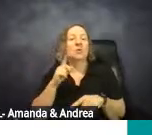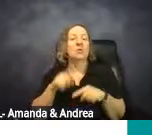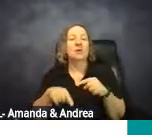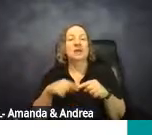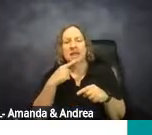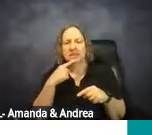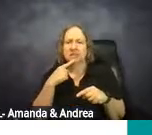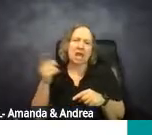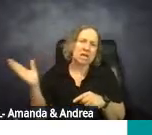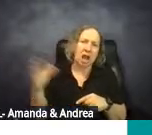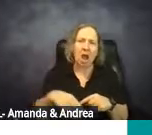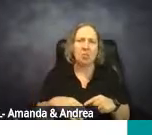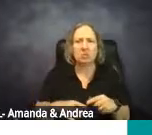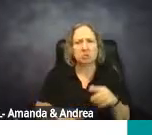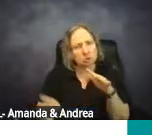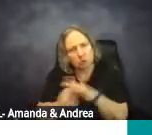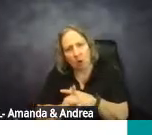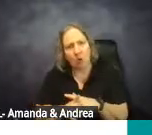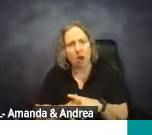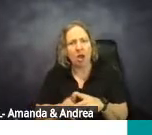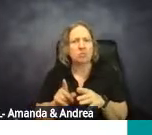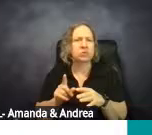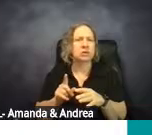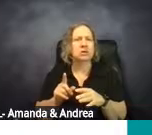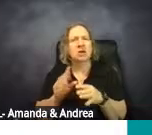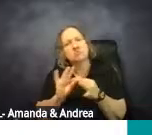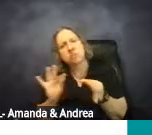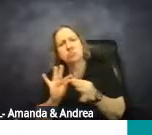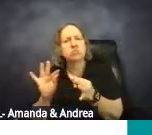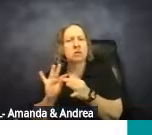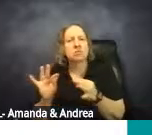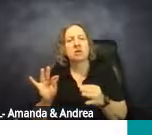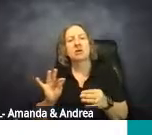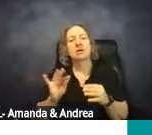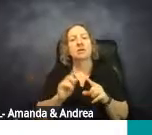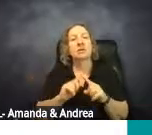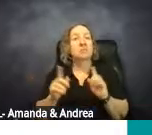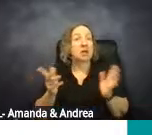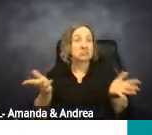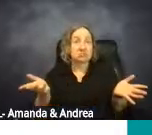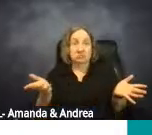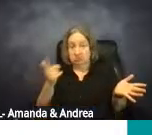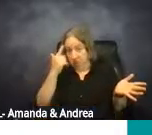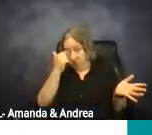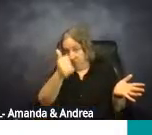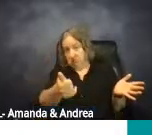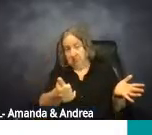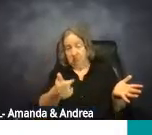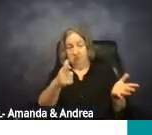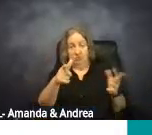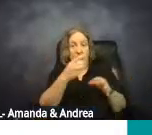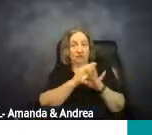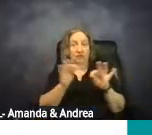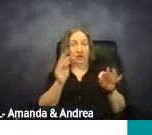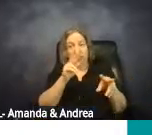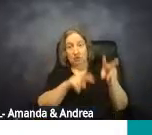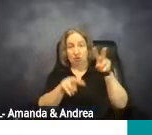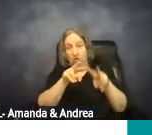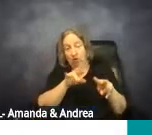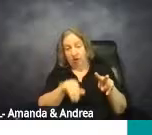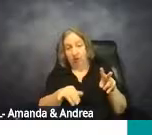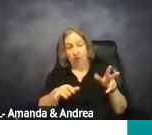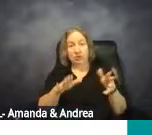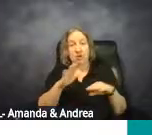up and make their voices heard, but you are free to look at these. They're on